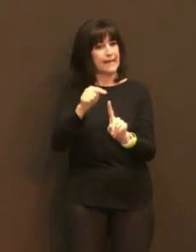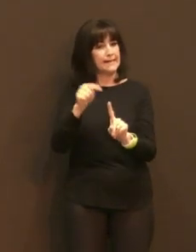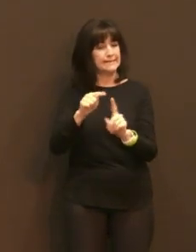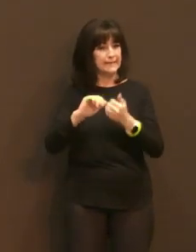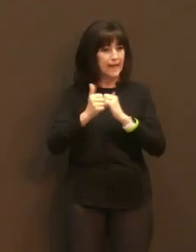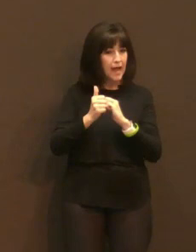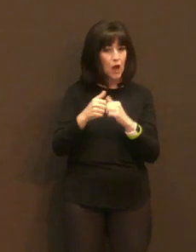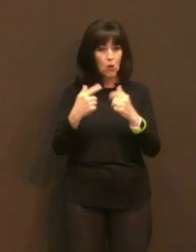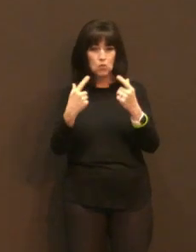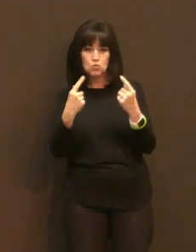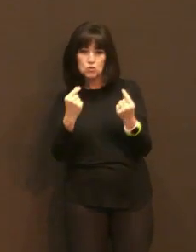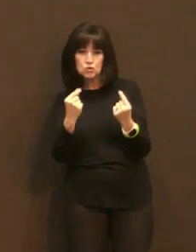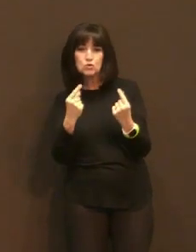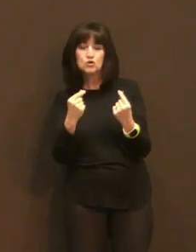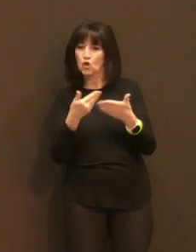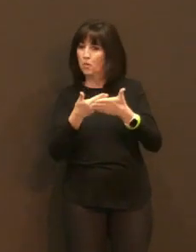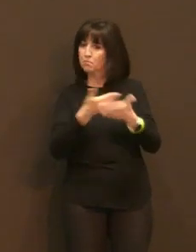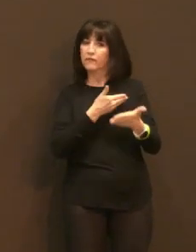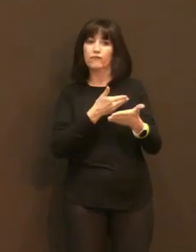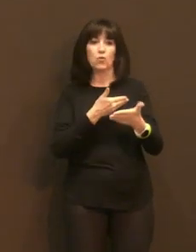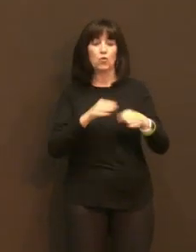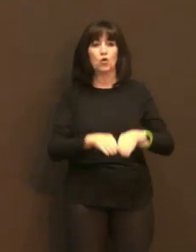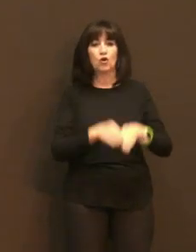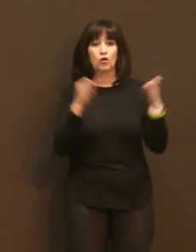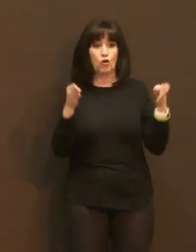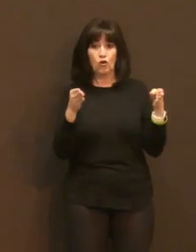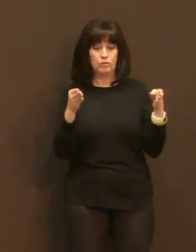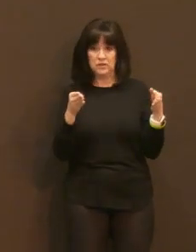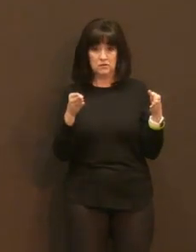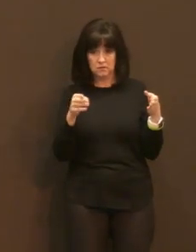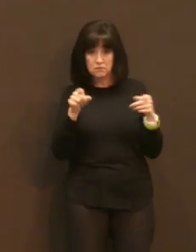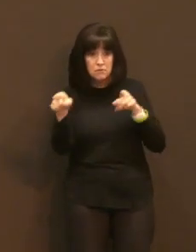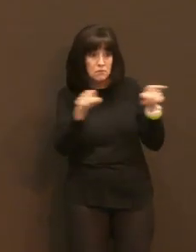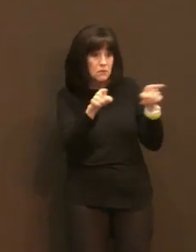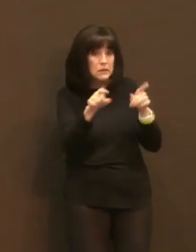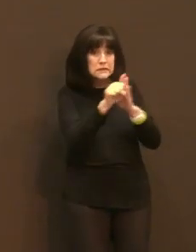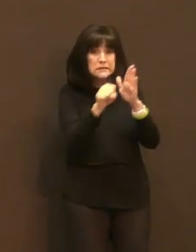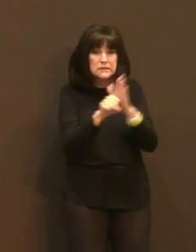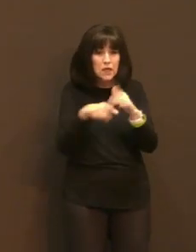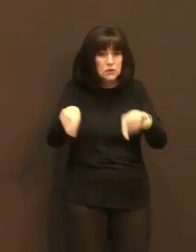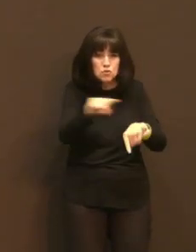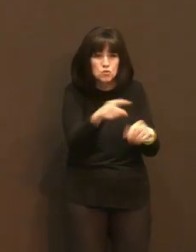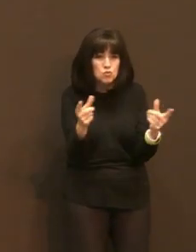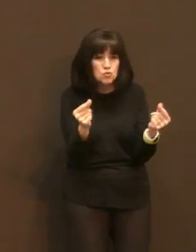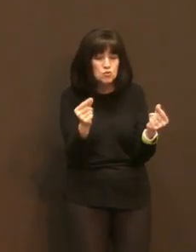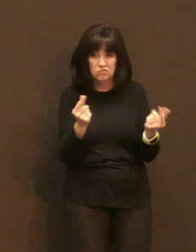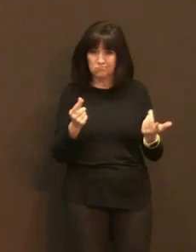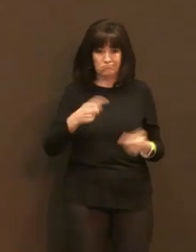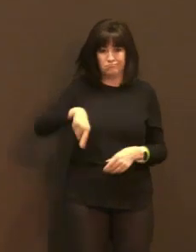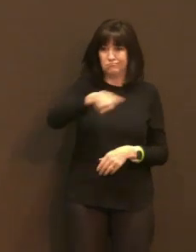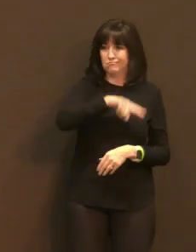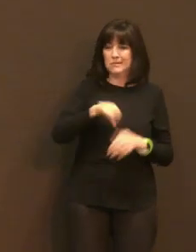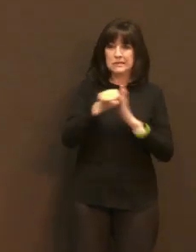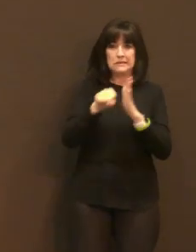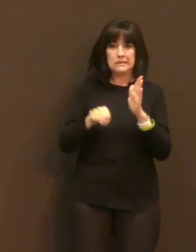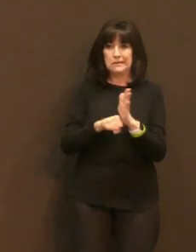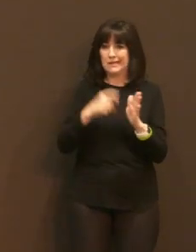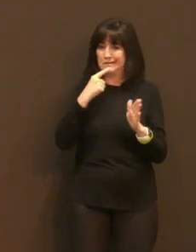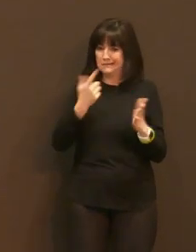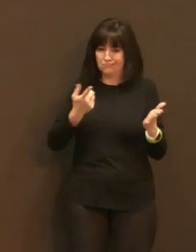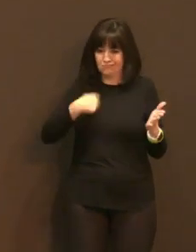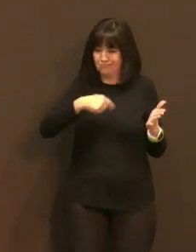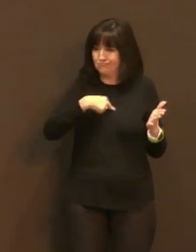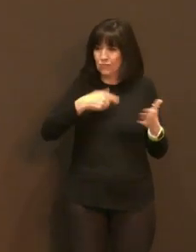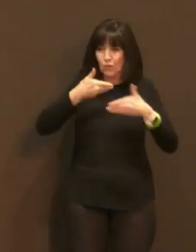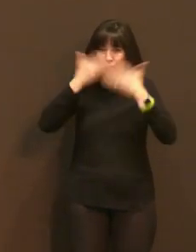from? We don't have it right now, and I know my colleagues in other states can say the same thing. So that has